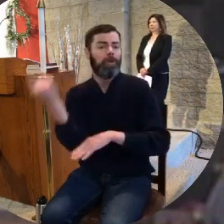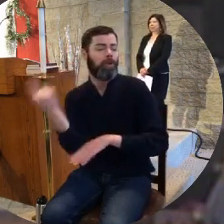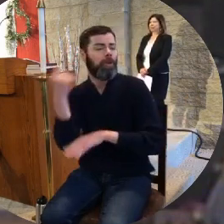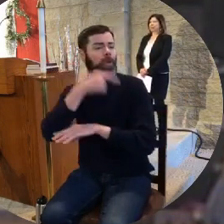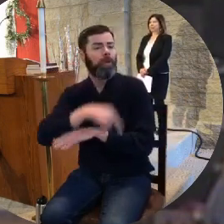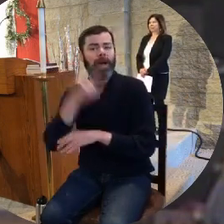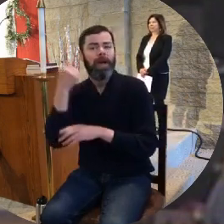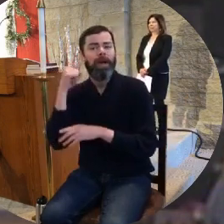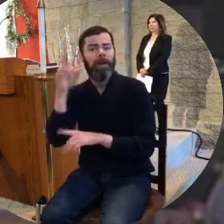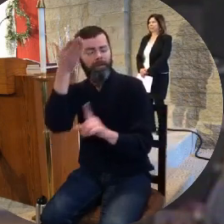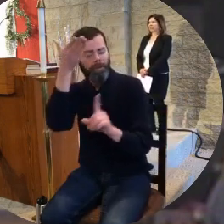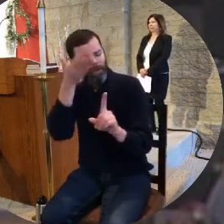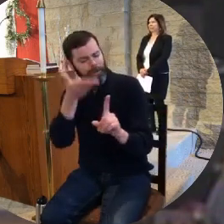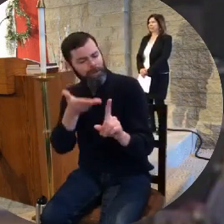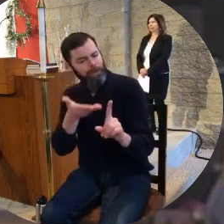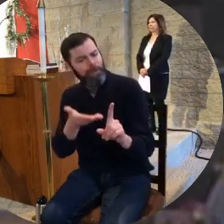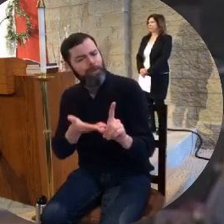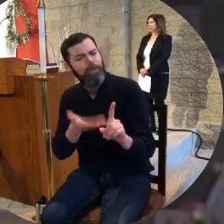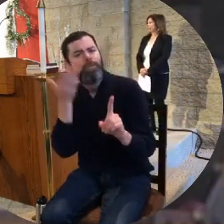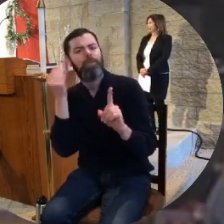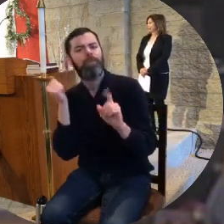New day for you.